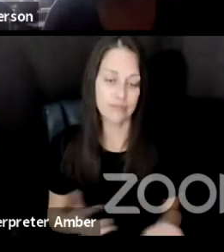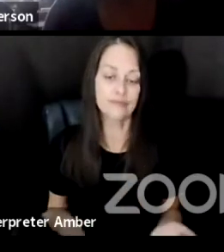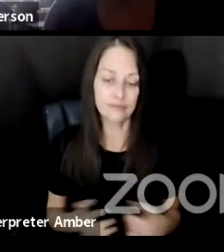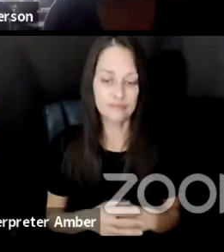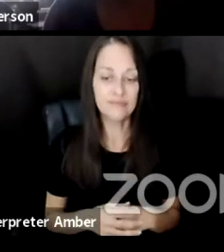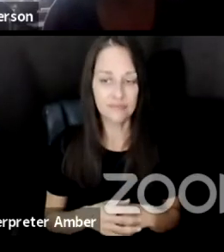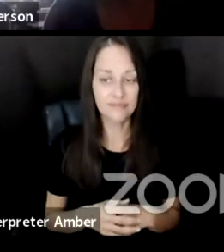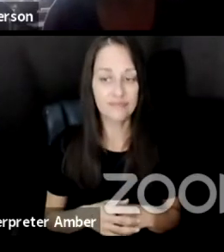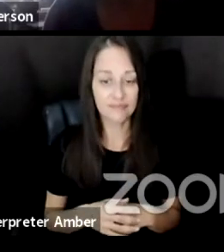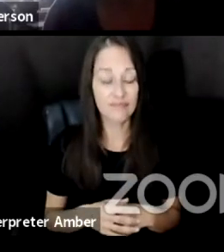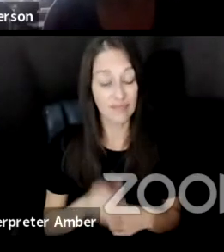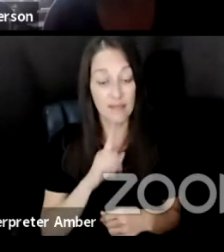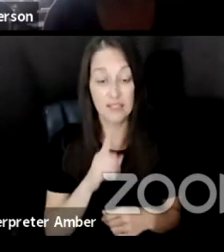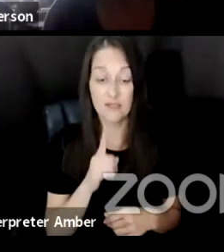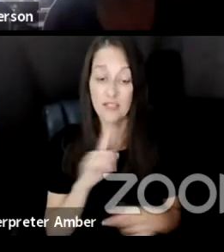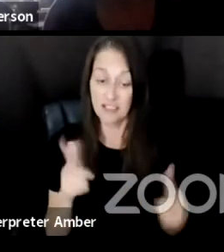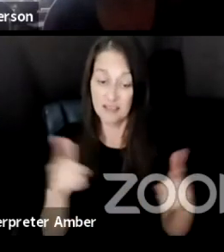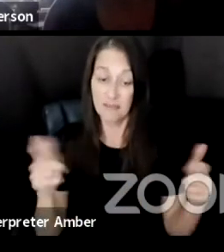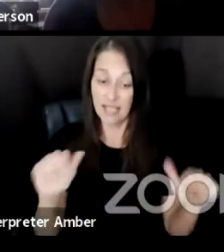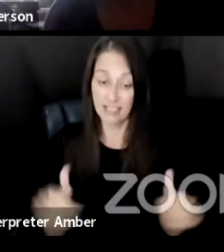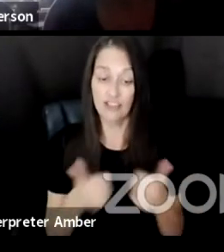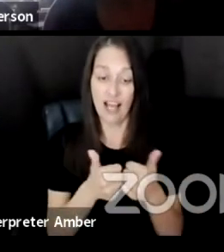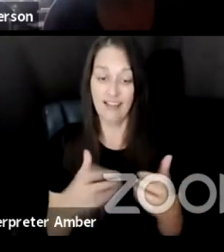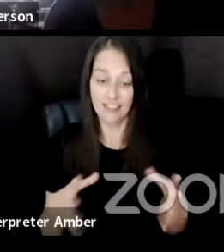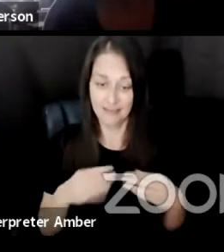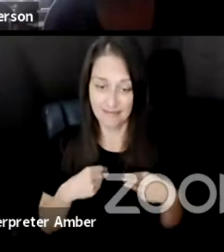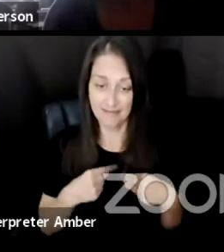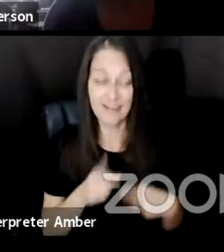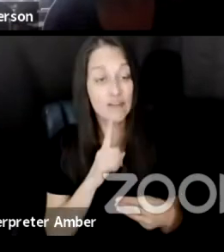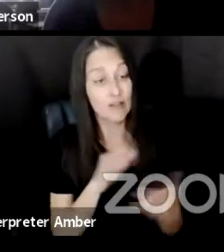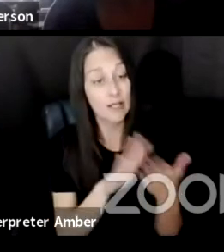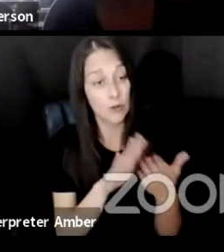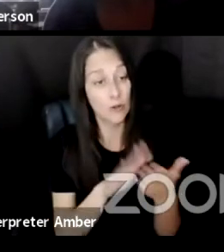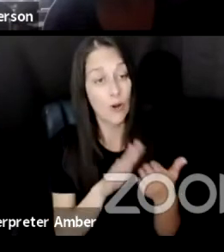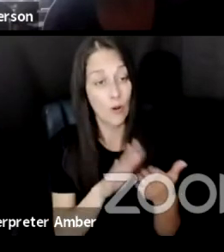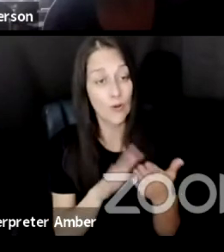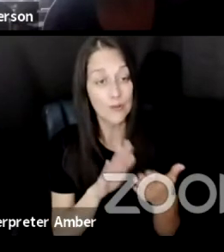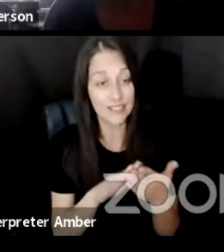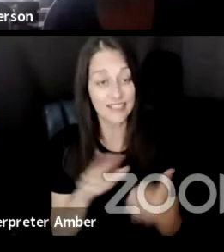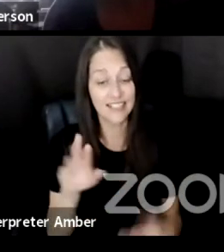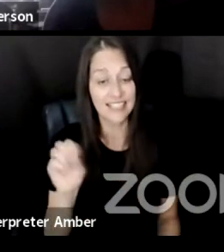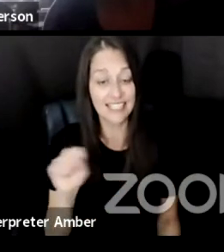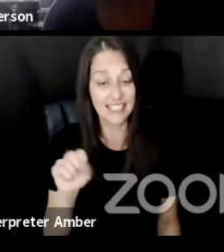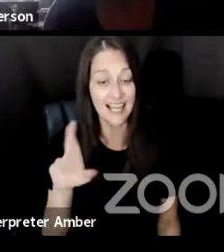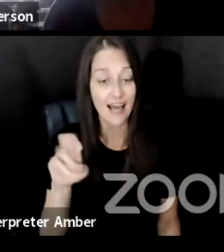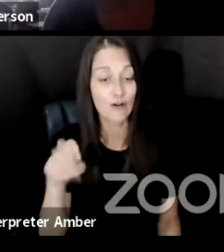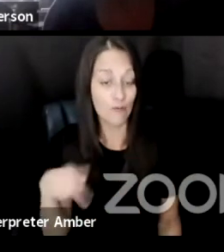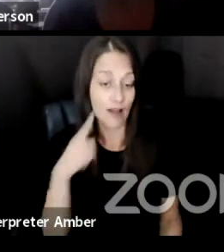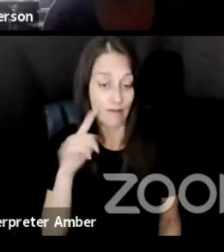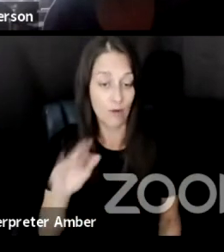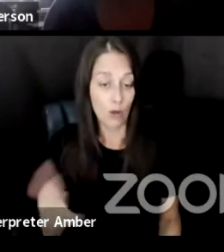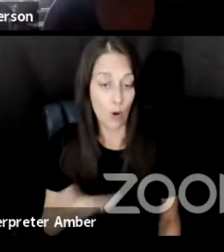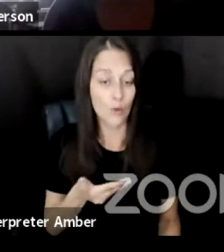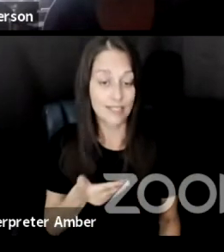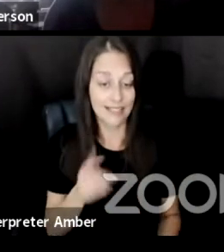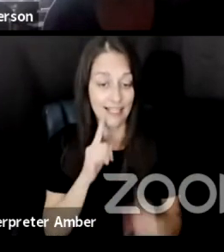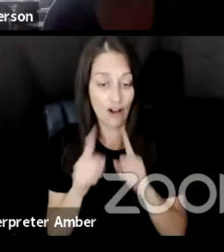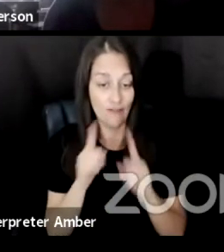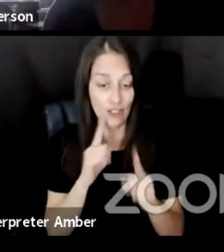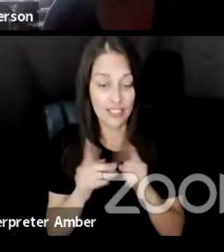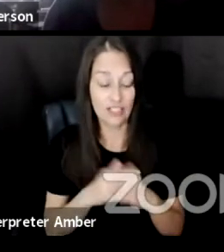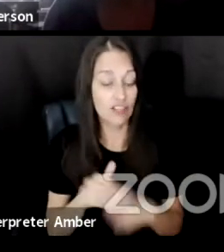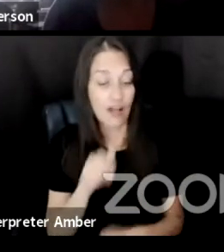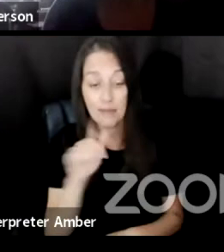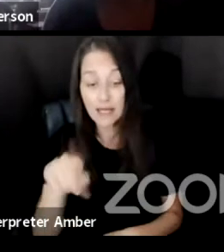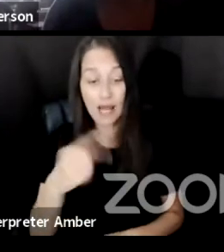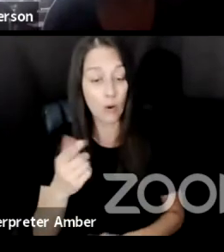big thing to take on. And, you know, kudos to the rep for hosting this conversation. And it goes far beyond the theater coverage part of it as well. You know, it